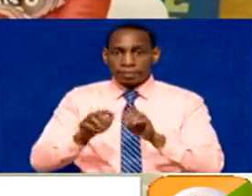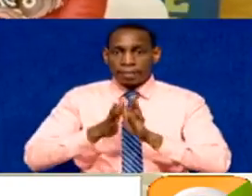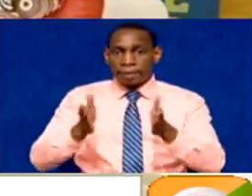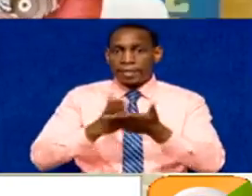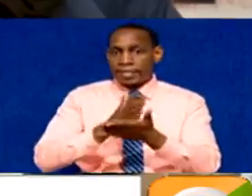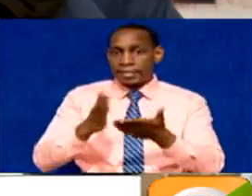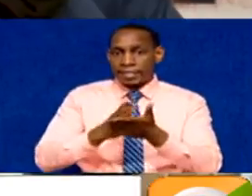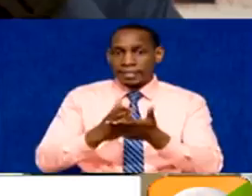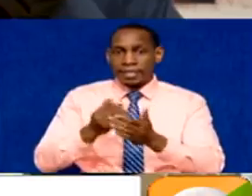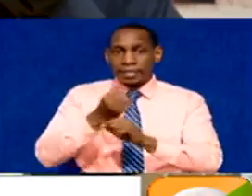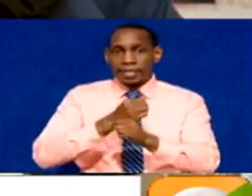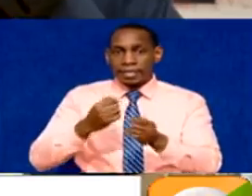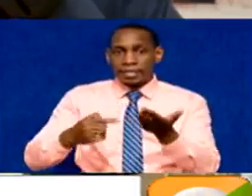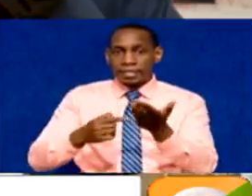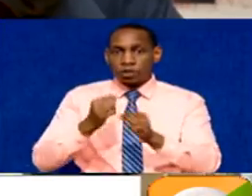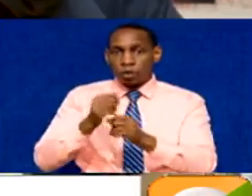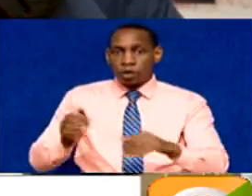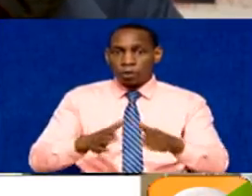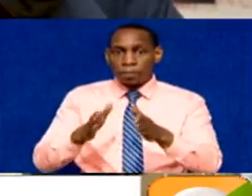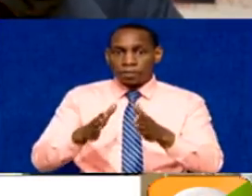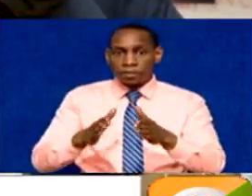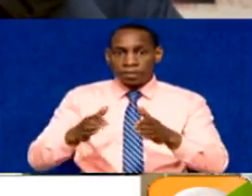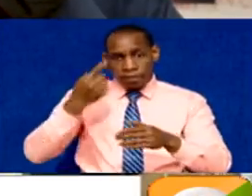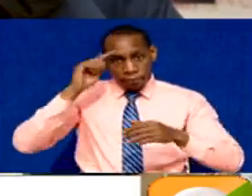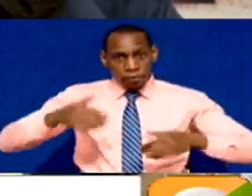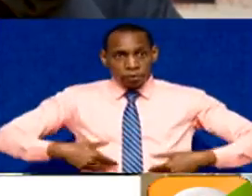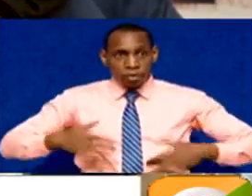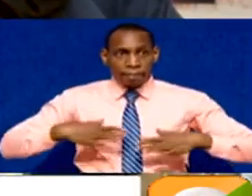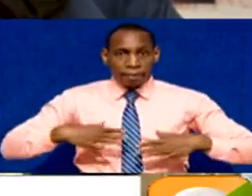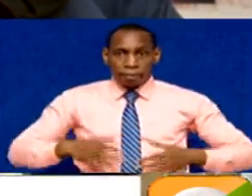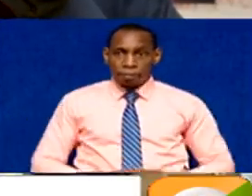public sector to create digital work opportunities for young people.